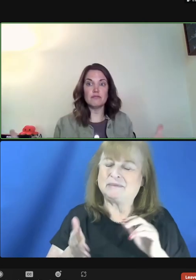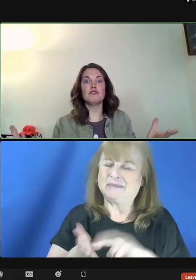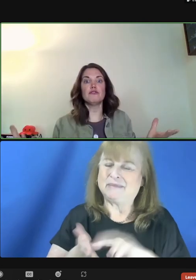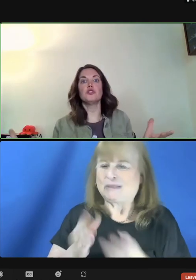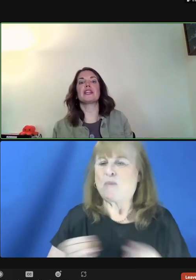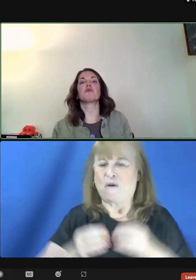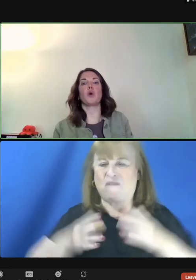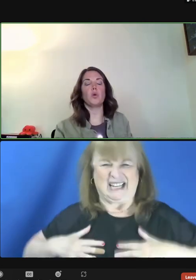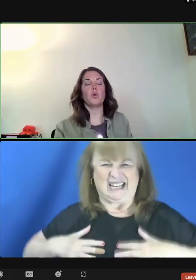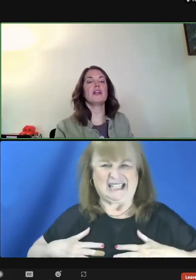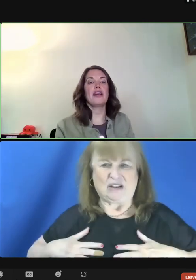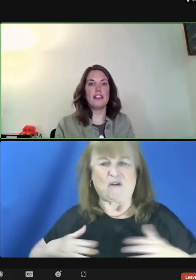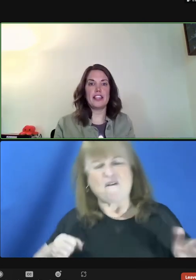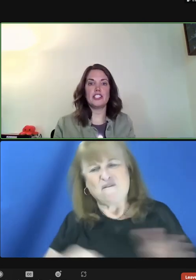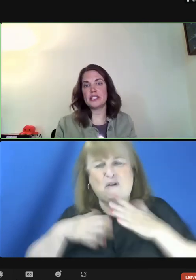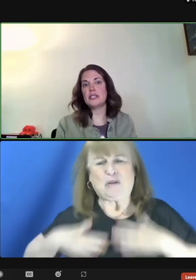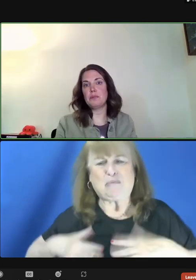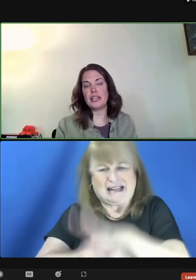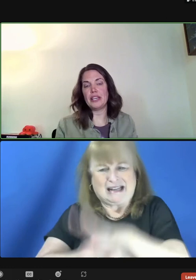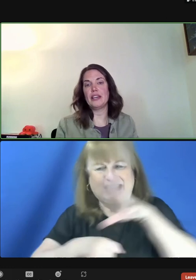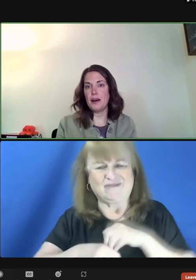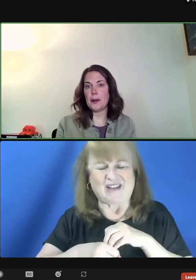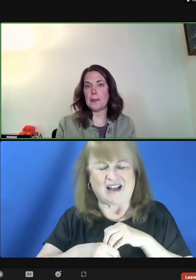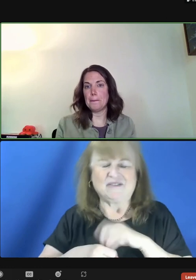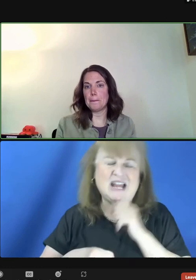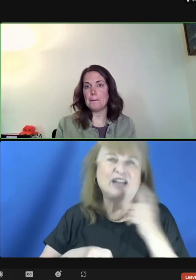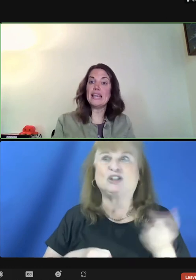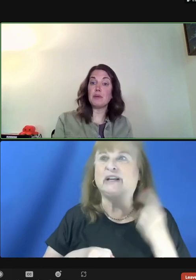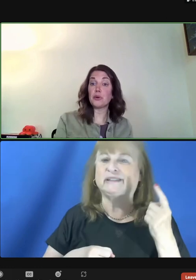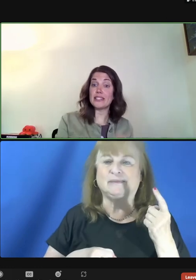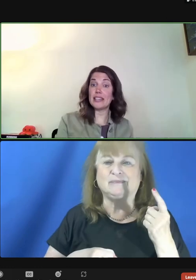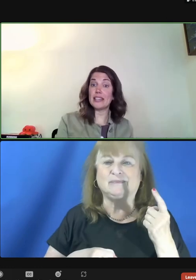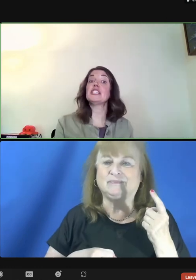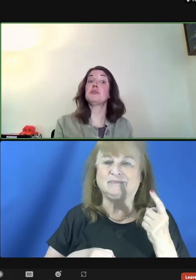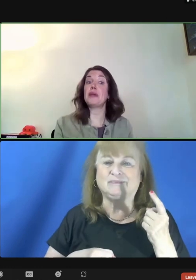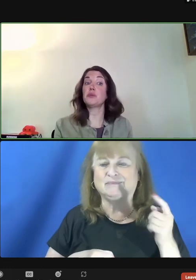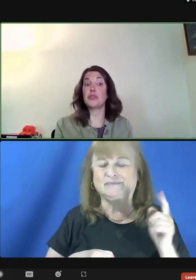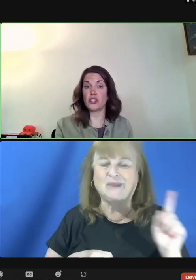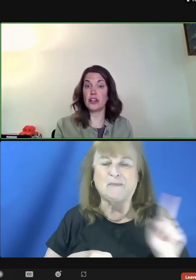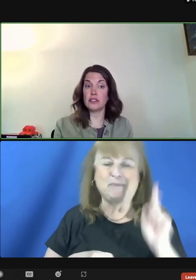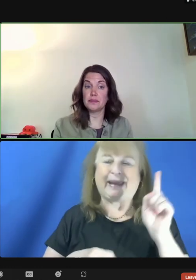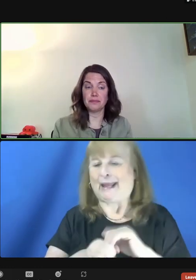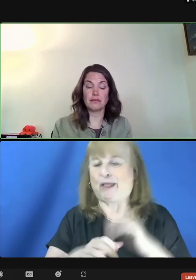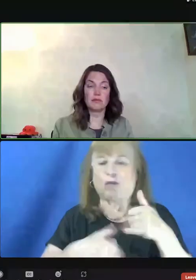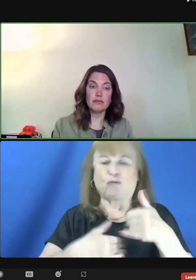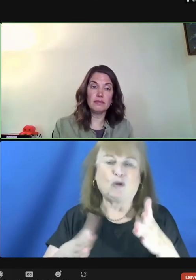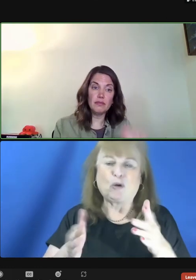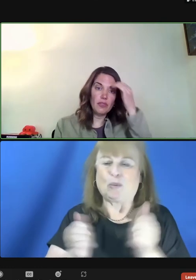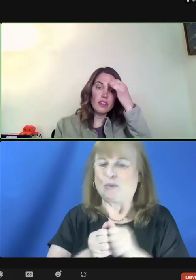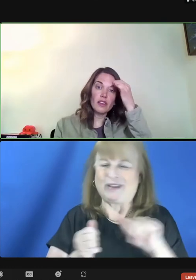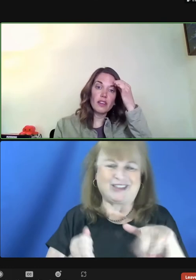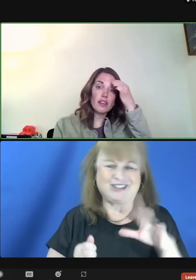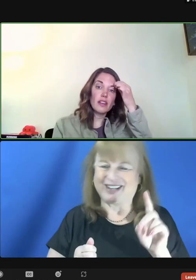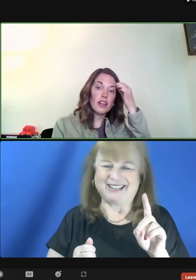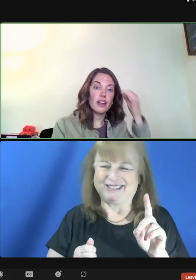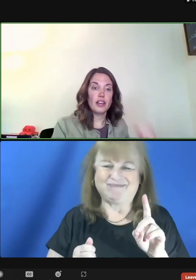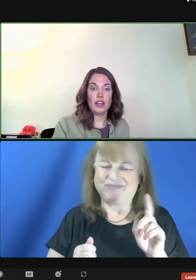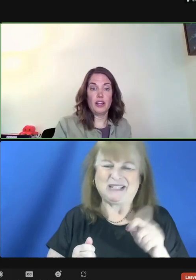more full body role than just simply being present in the space with the child.